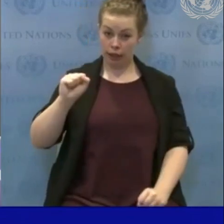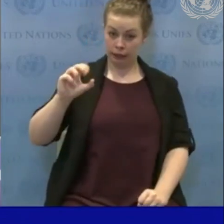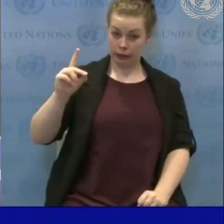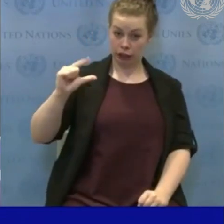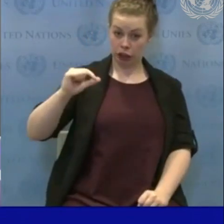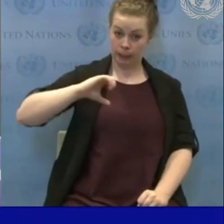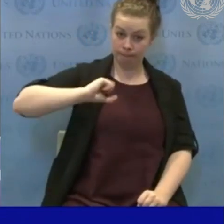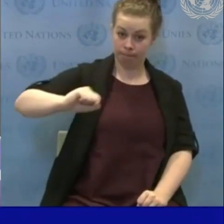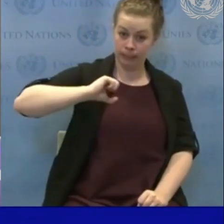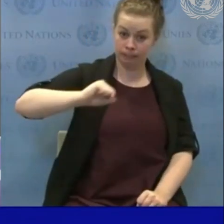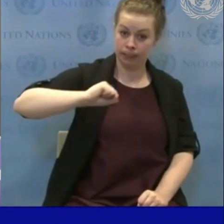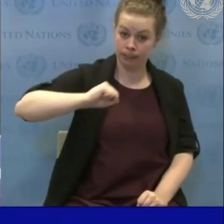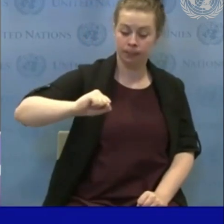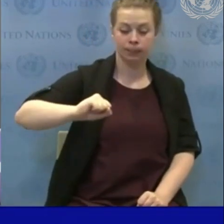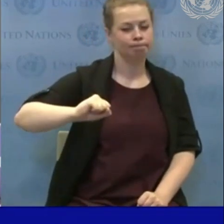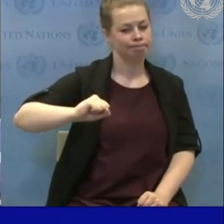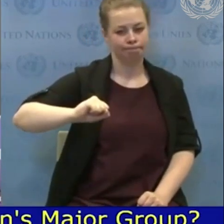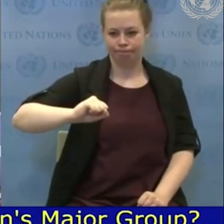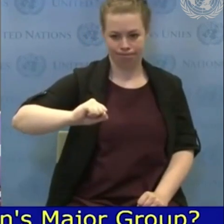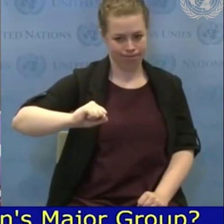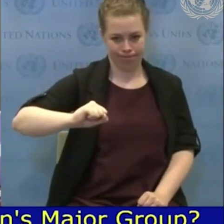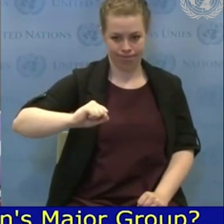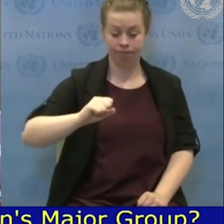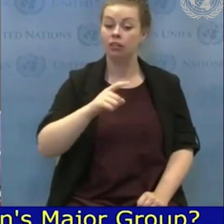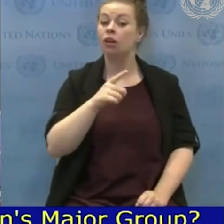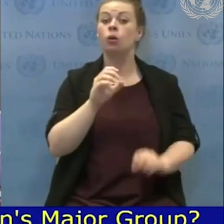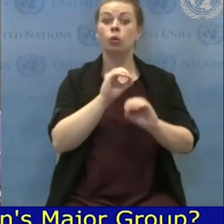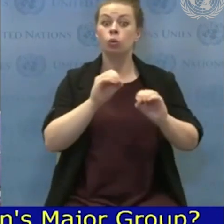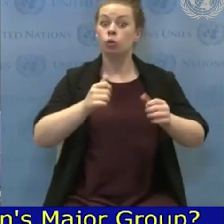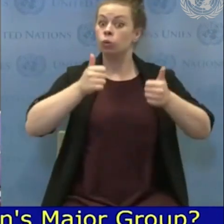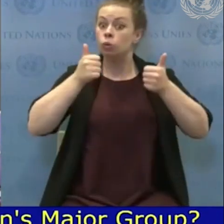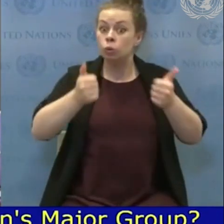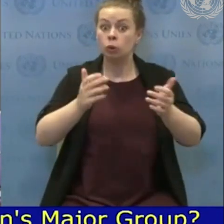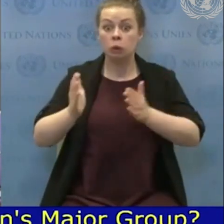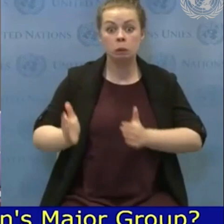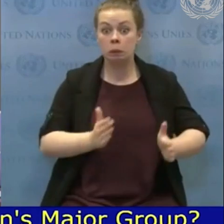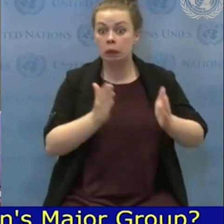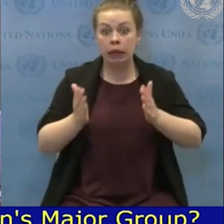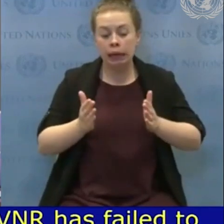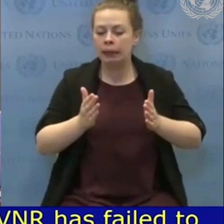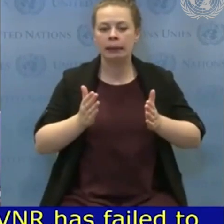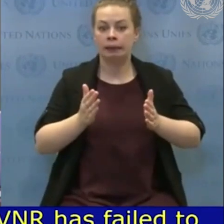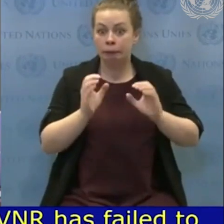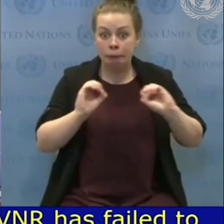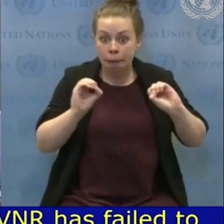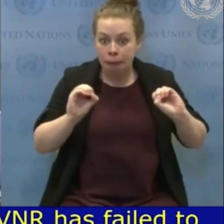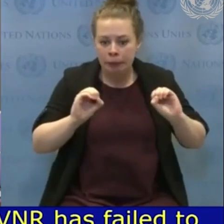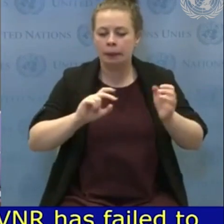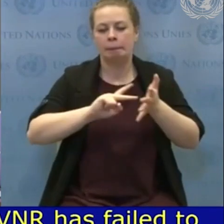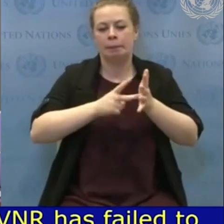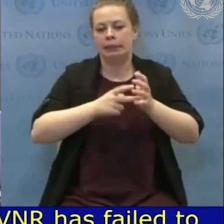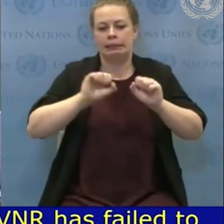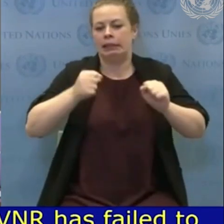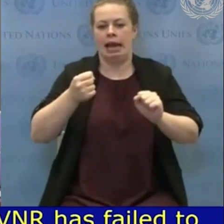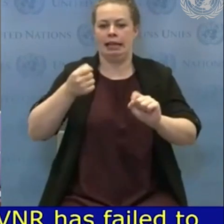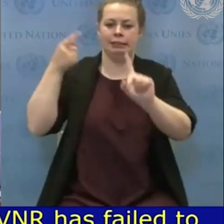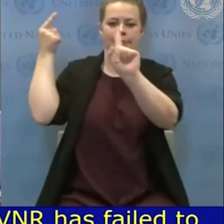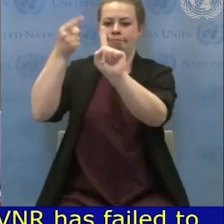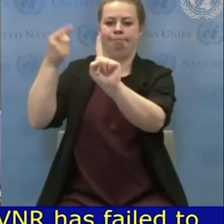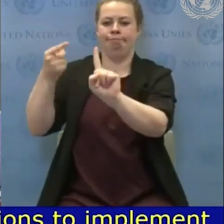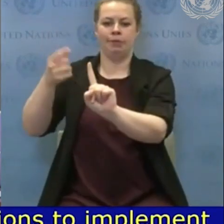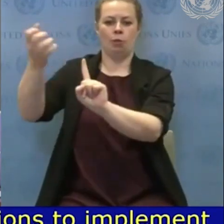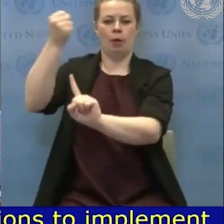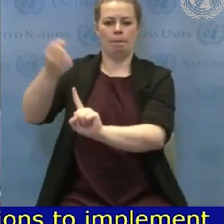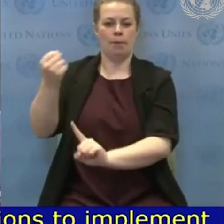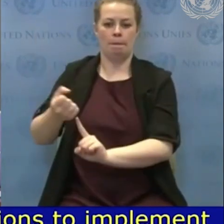a comprehensive delivery plan, the UK will not be able to tackle the critical gaps in achieving the goals or reverse the policies leading